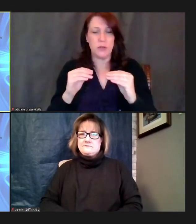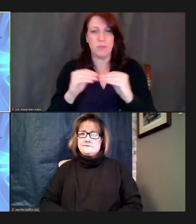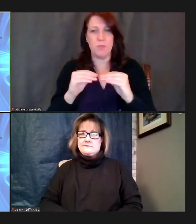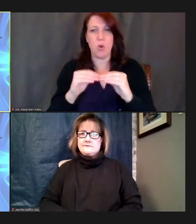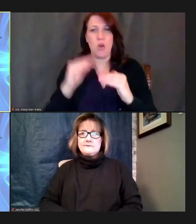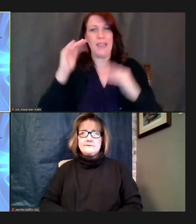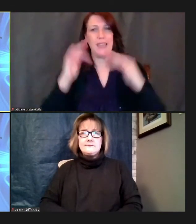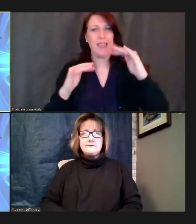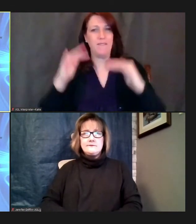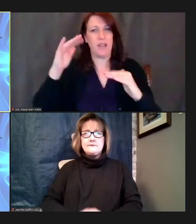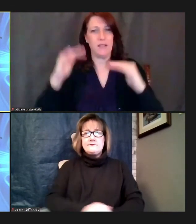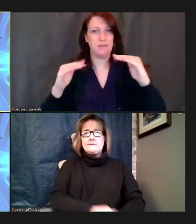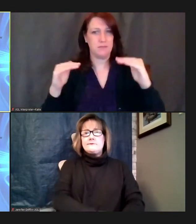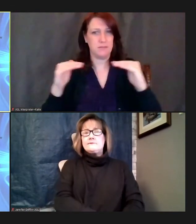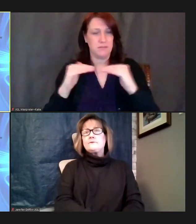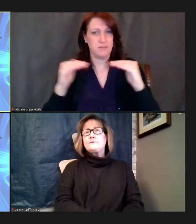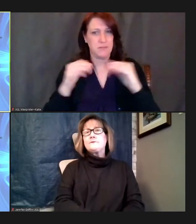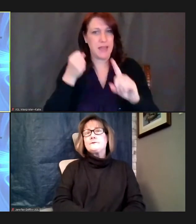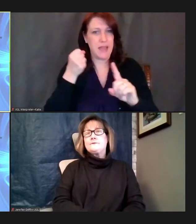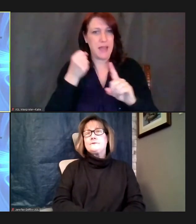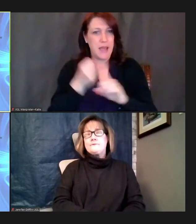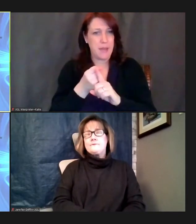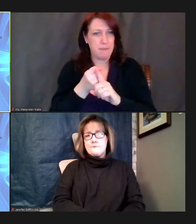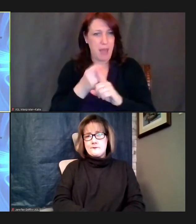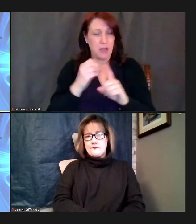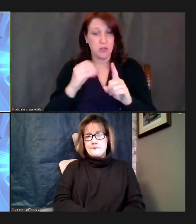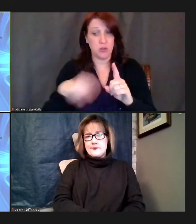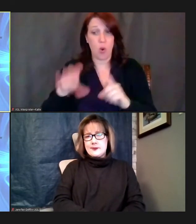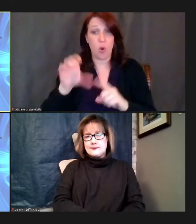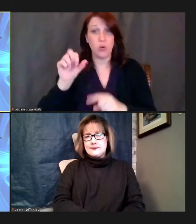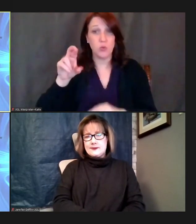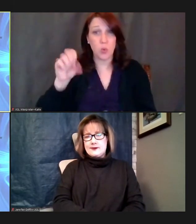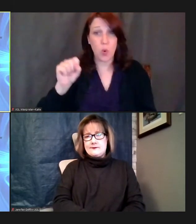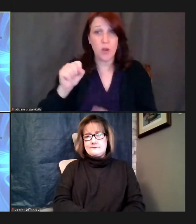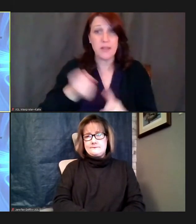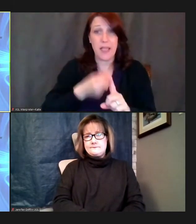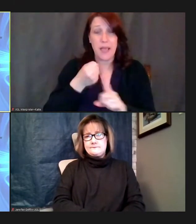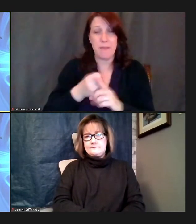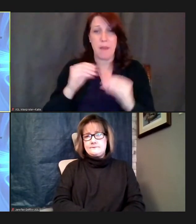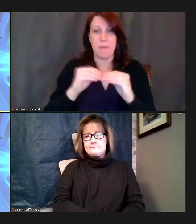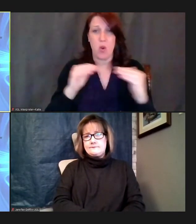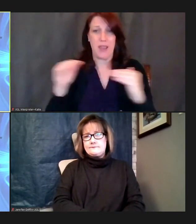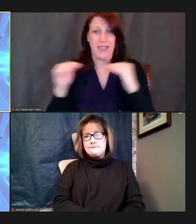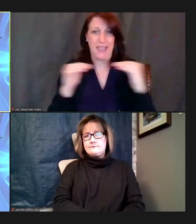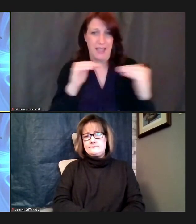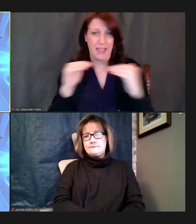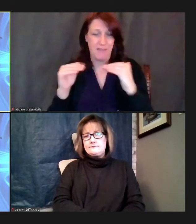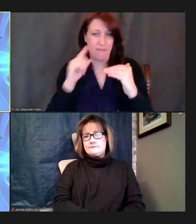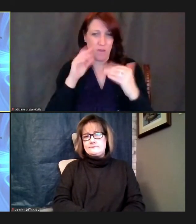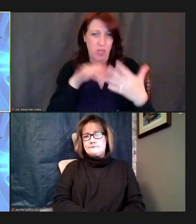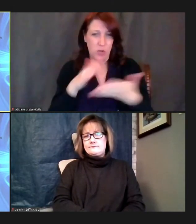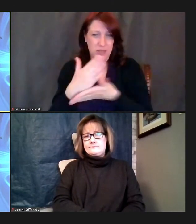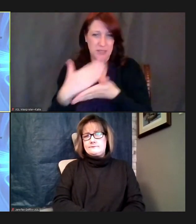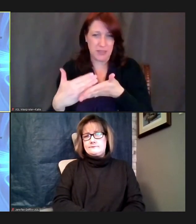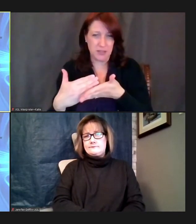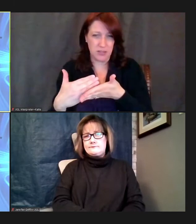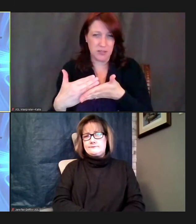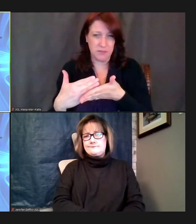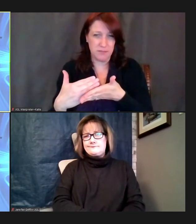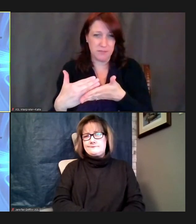even out the impact so that the scores and the impact are even for the study section over the